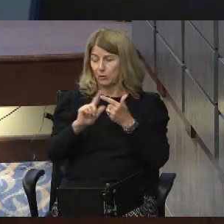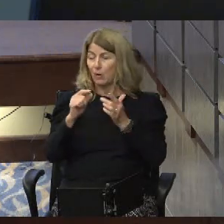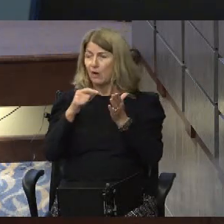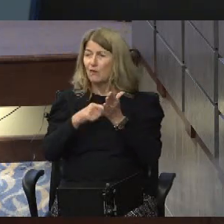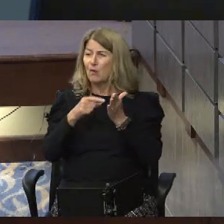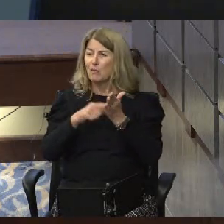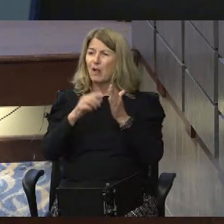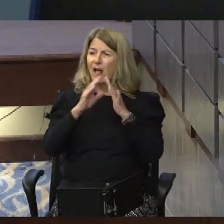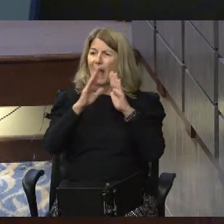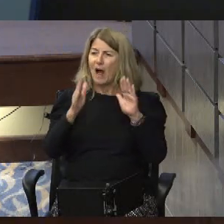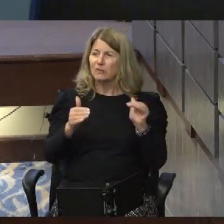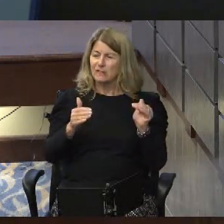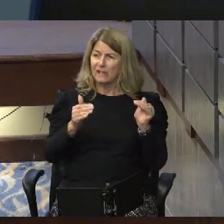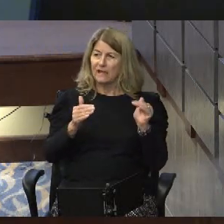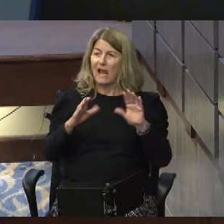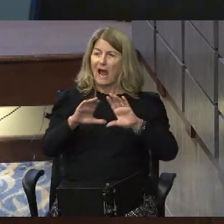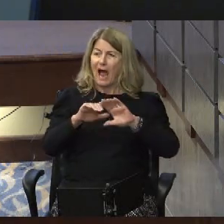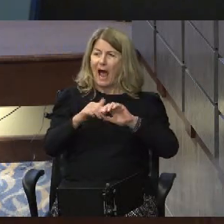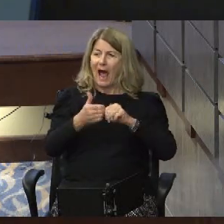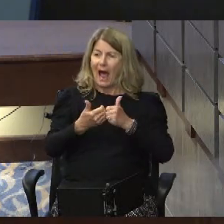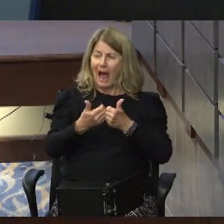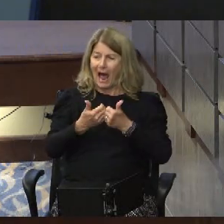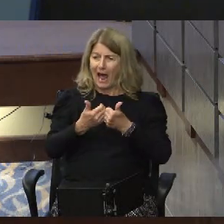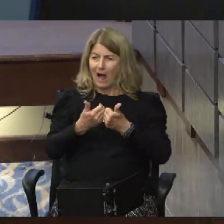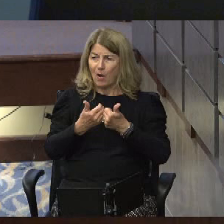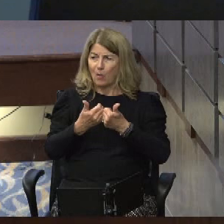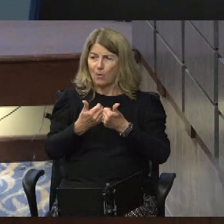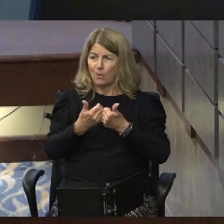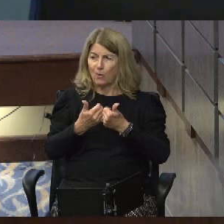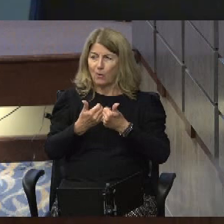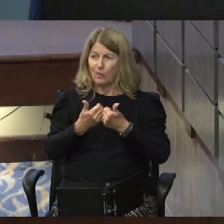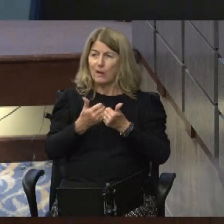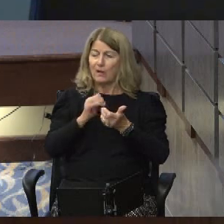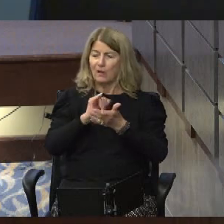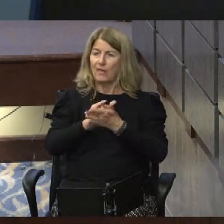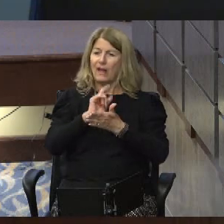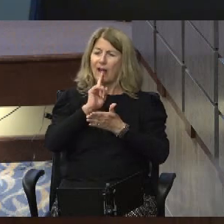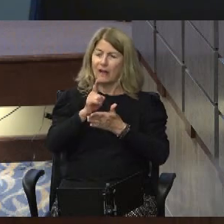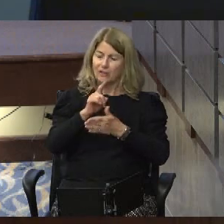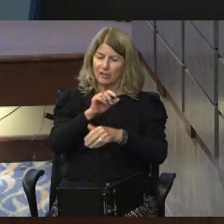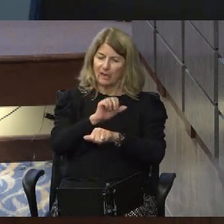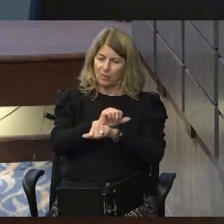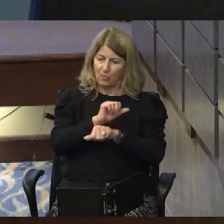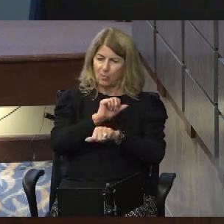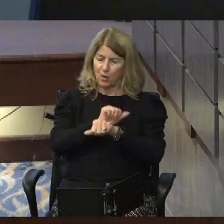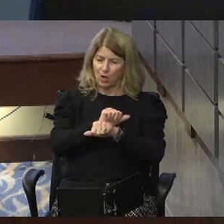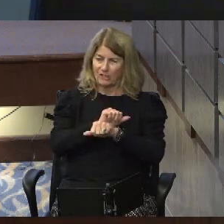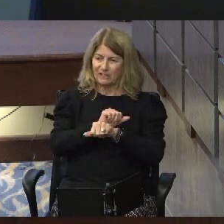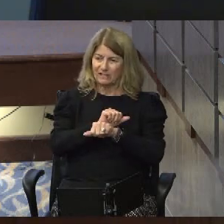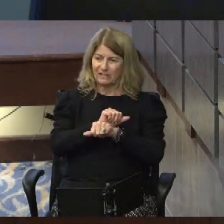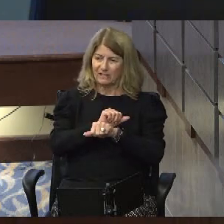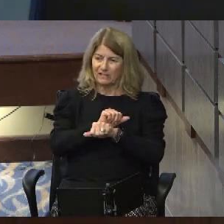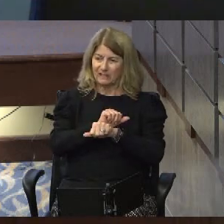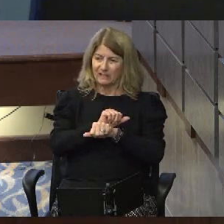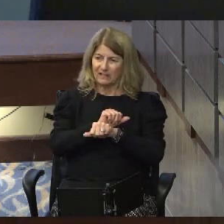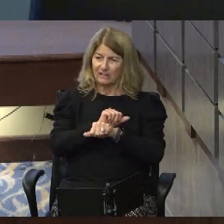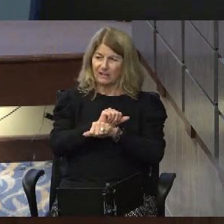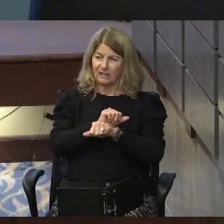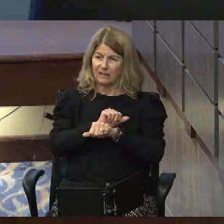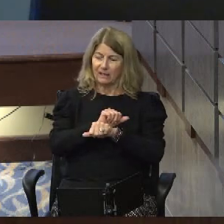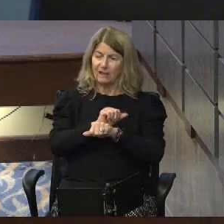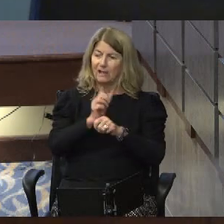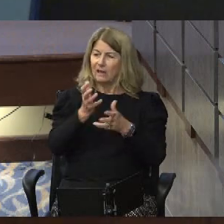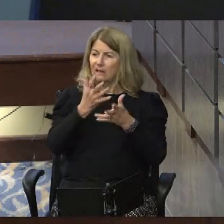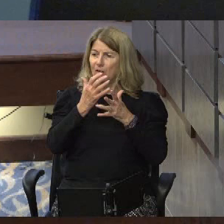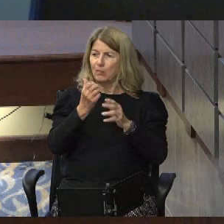of how the mechanic actually works and how that vets and everything. But I don't want to drag down the conversation here today.